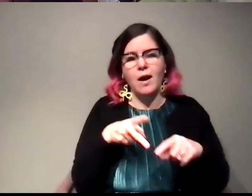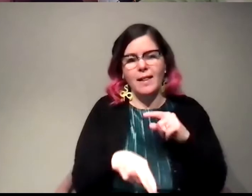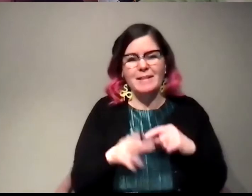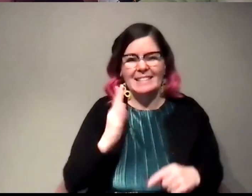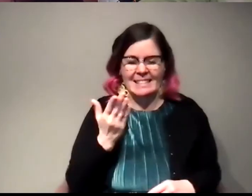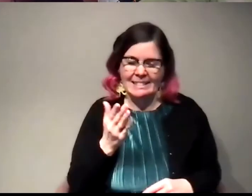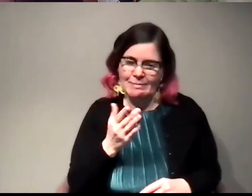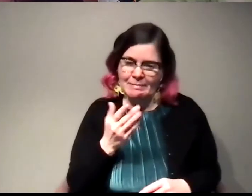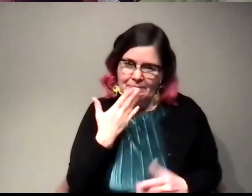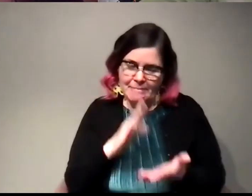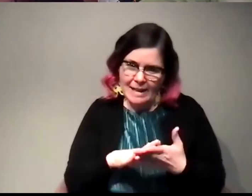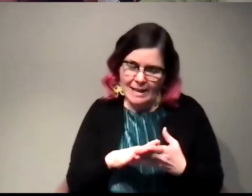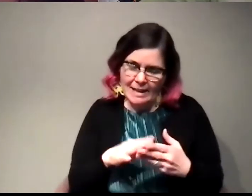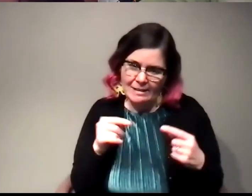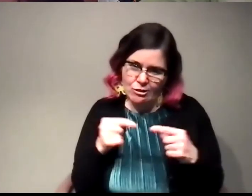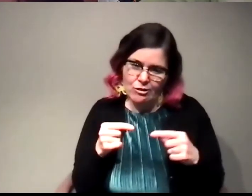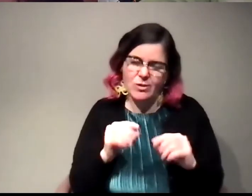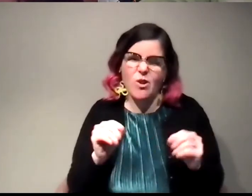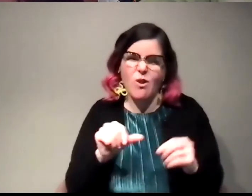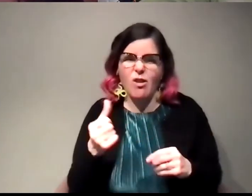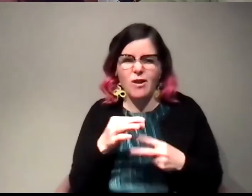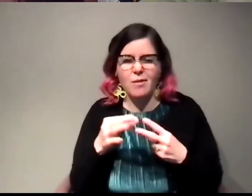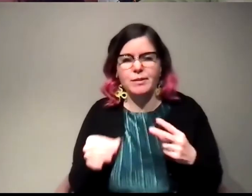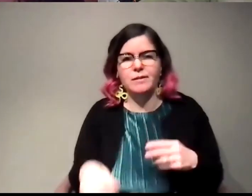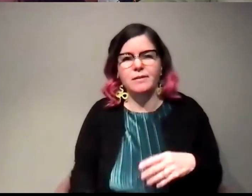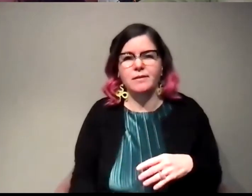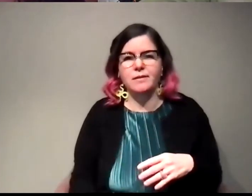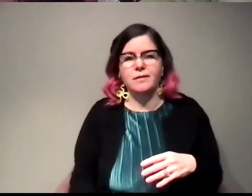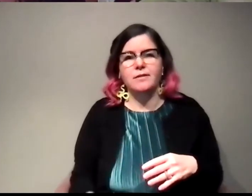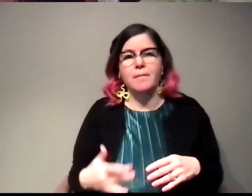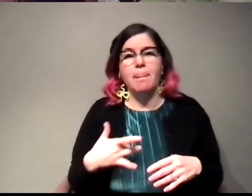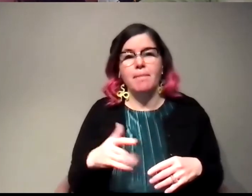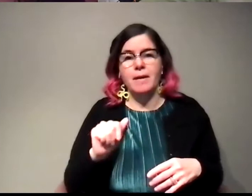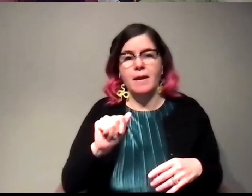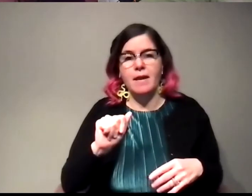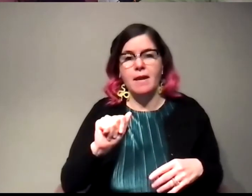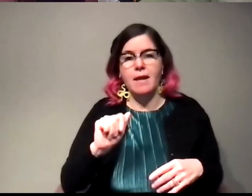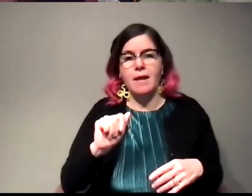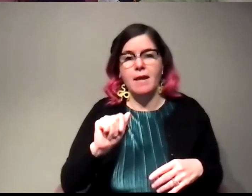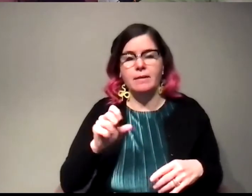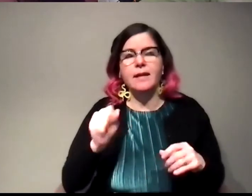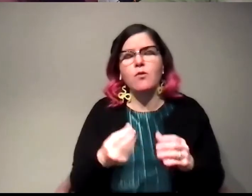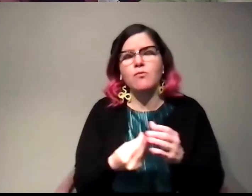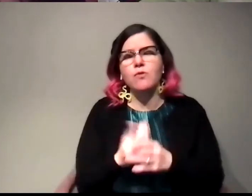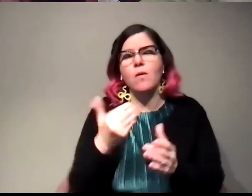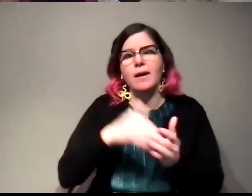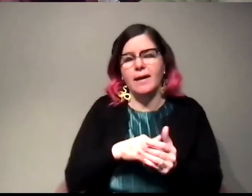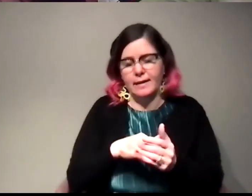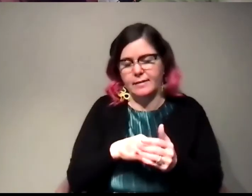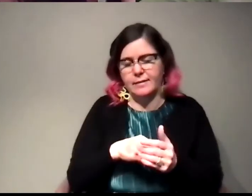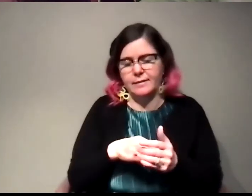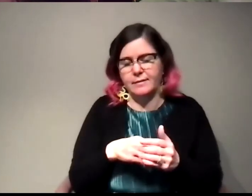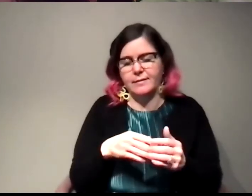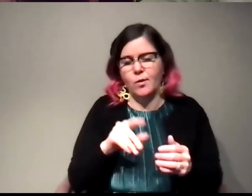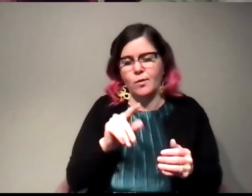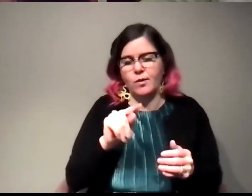barbaric, but there aren't really very many better options. So a lot of amphibians can actually regrow these tissues, so it doesn't apply to all of them, but